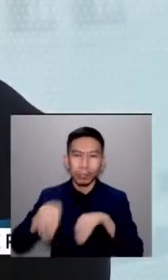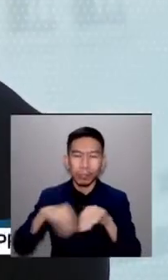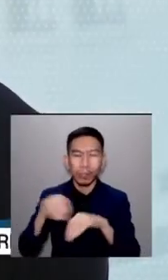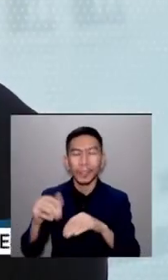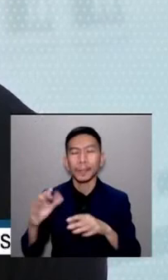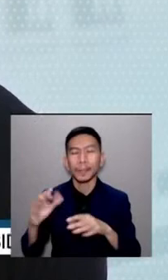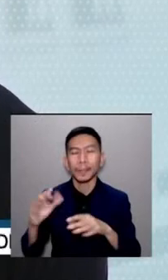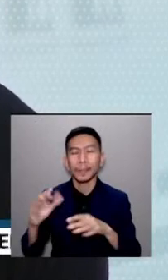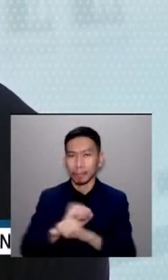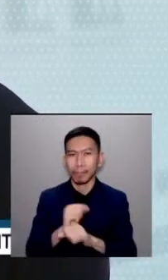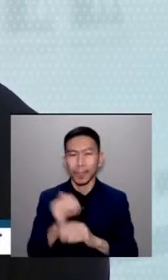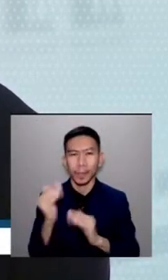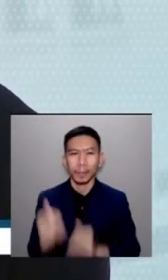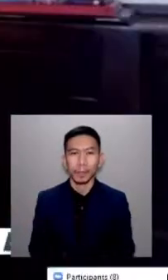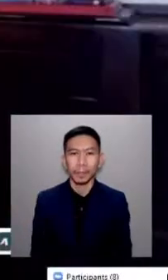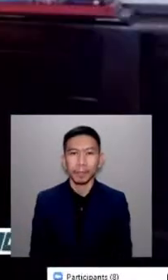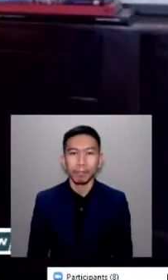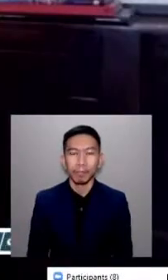Angeles.